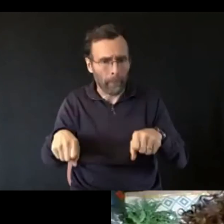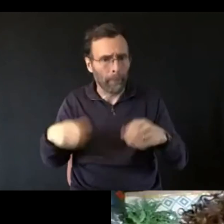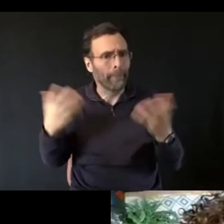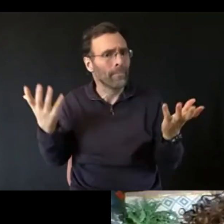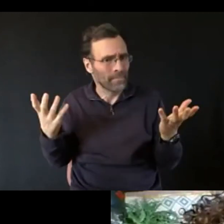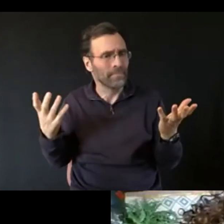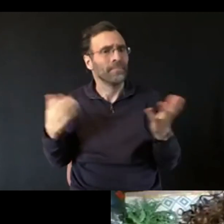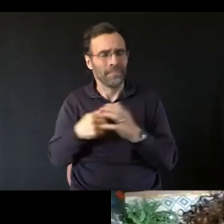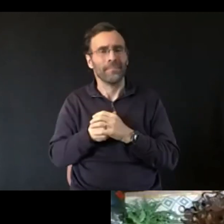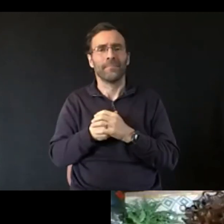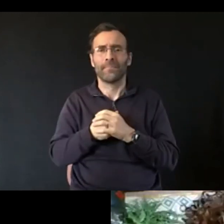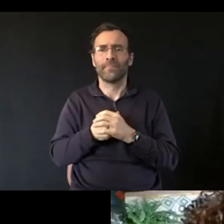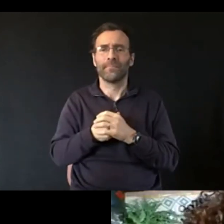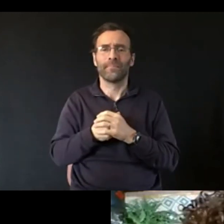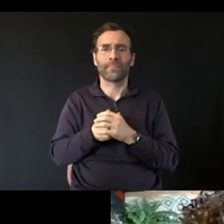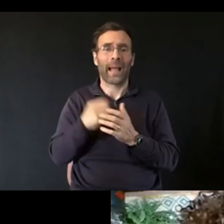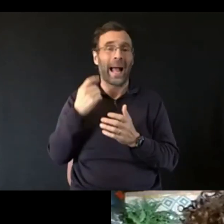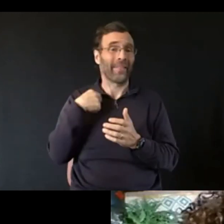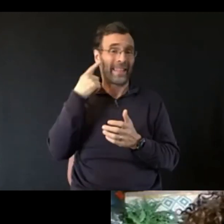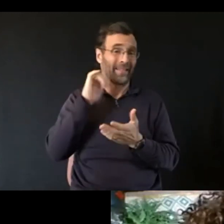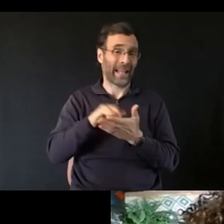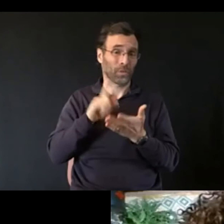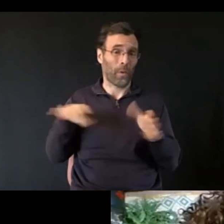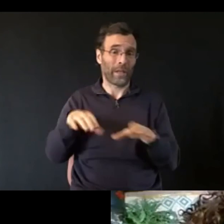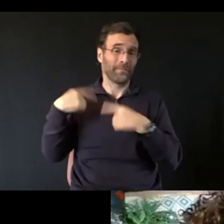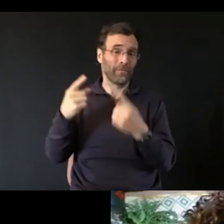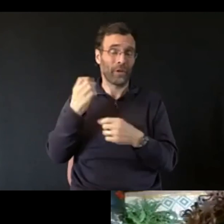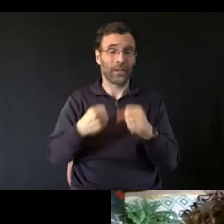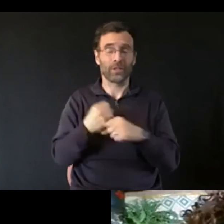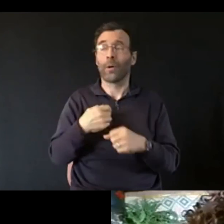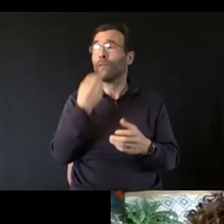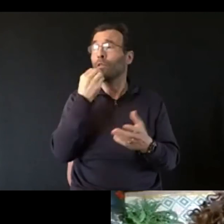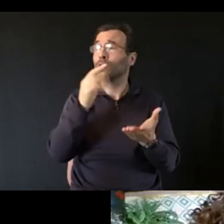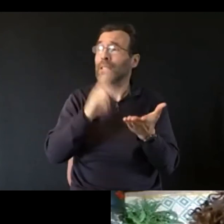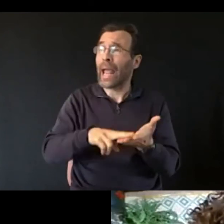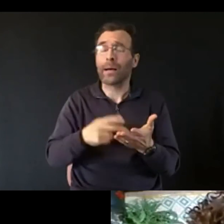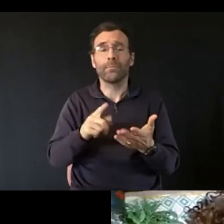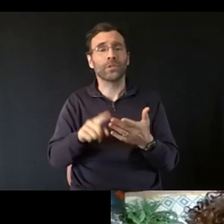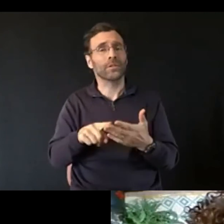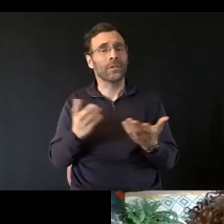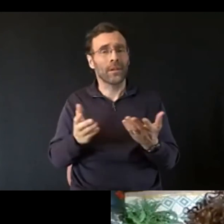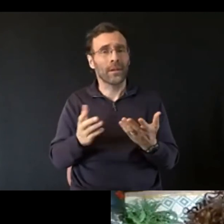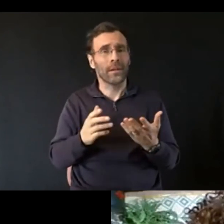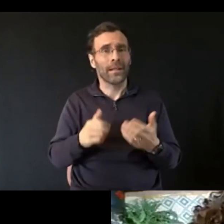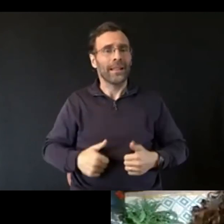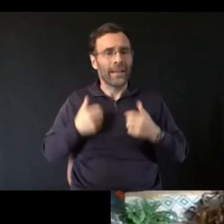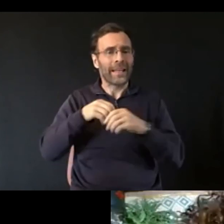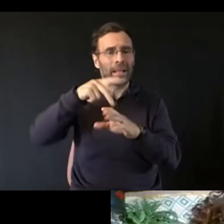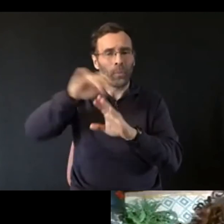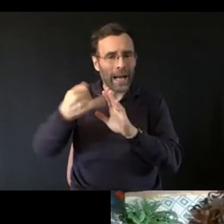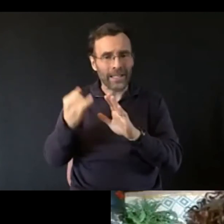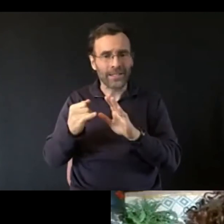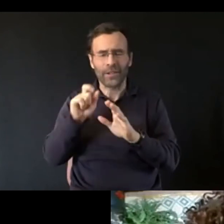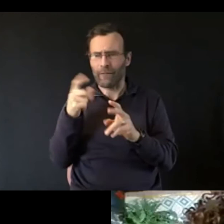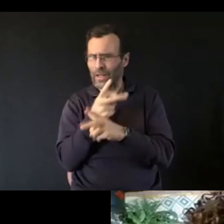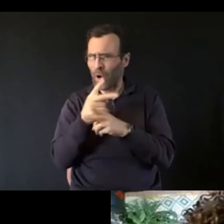And I think that's what we've done for years. Back when we're on food stamps or, you know, living in the projects, you need to figure